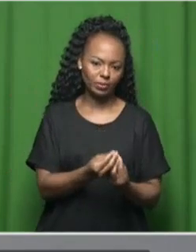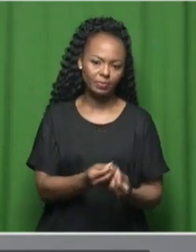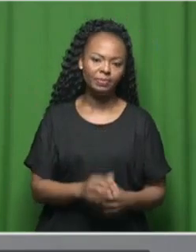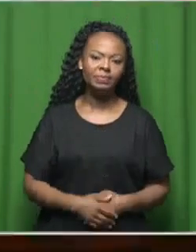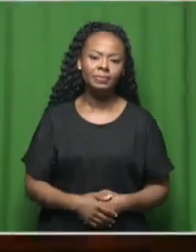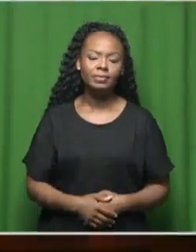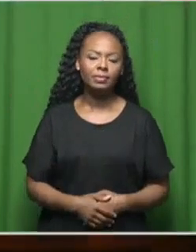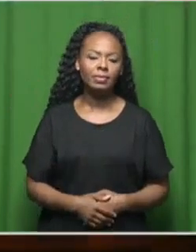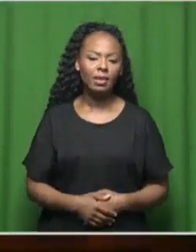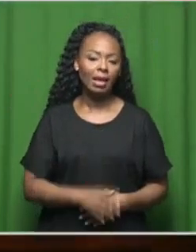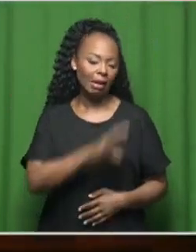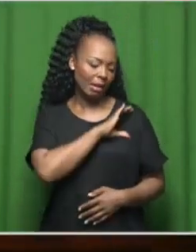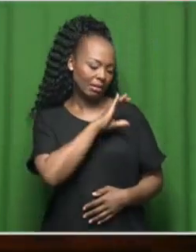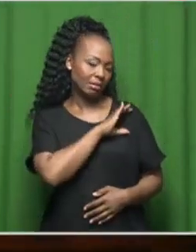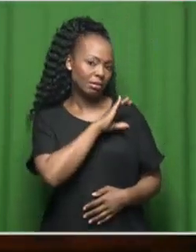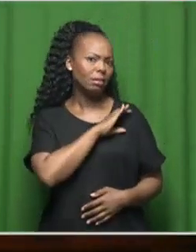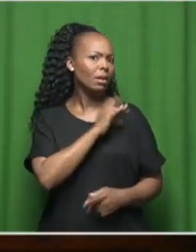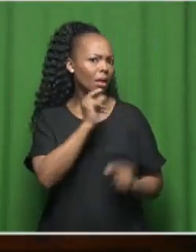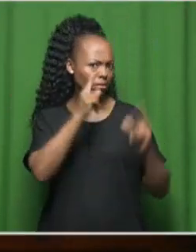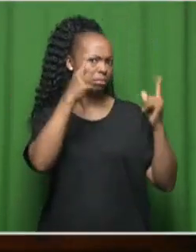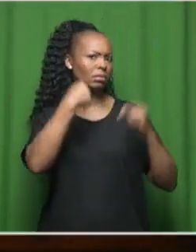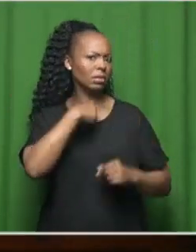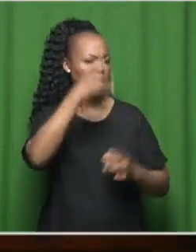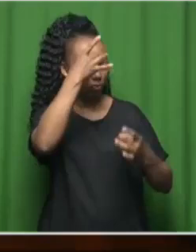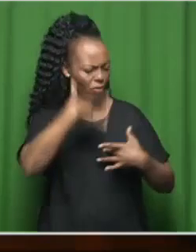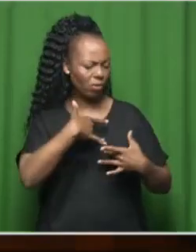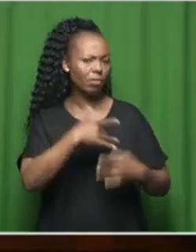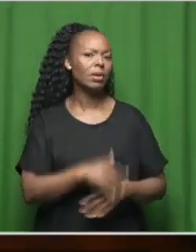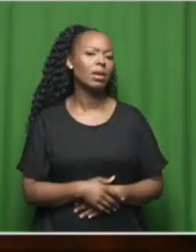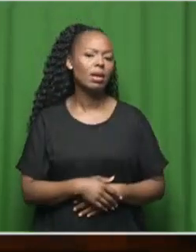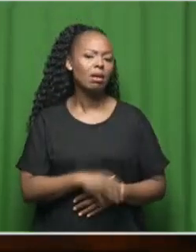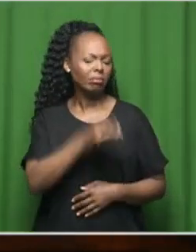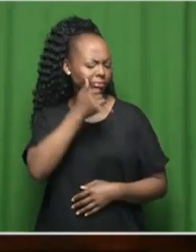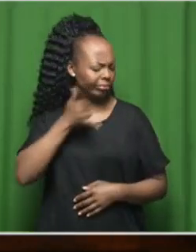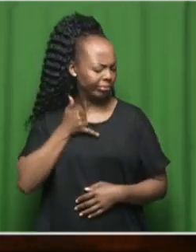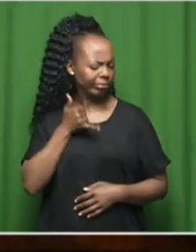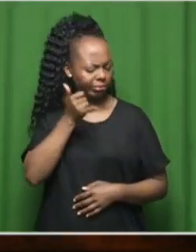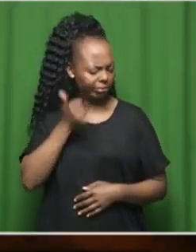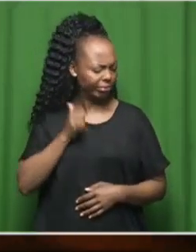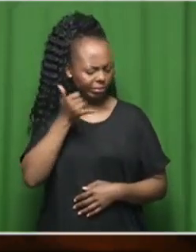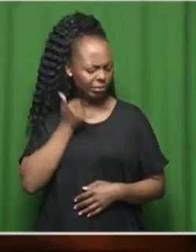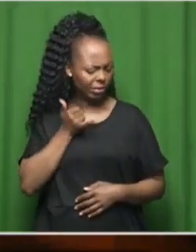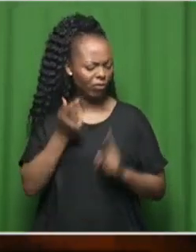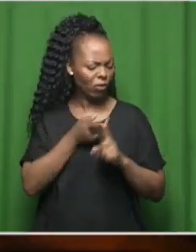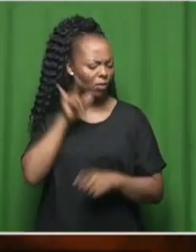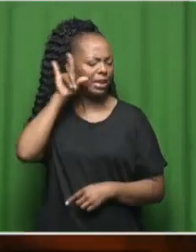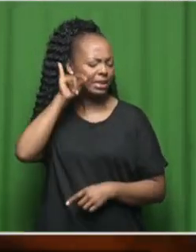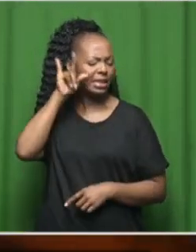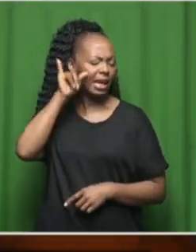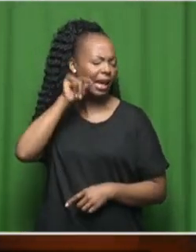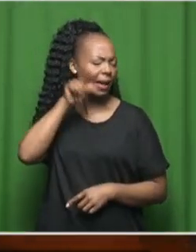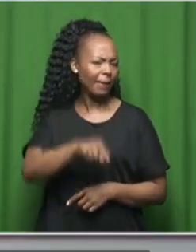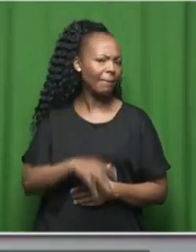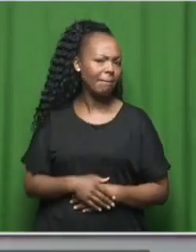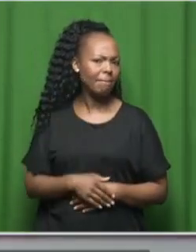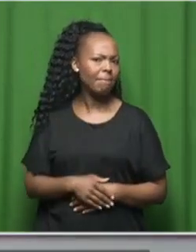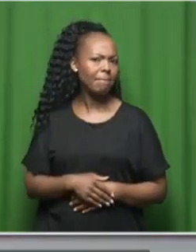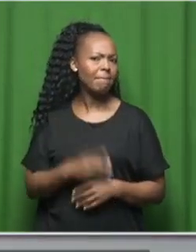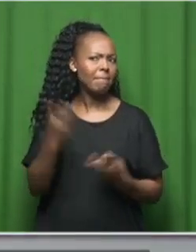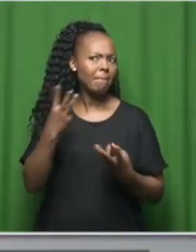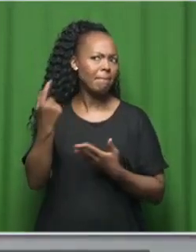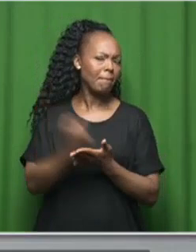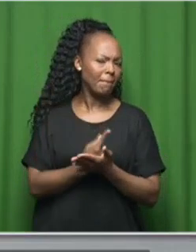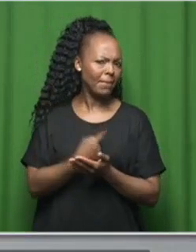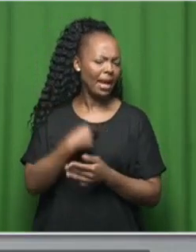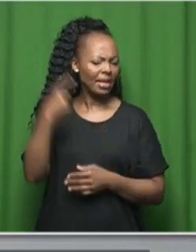by the consumers. I woke up one day and my phone was blowing up. It was from Instagram tags where customers, I think it was an